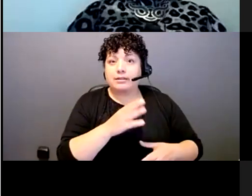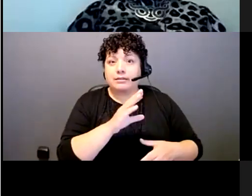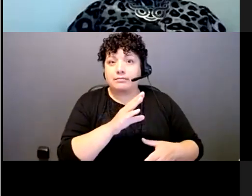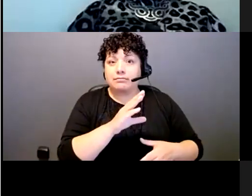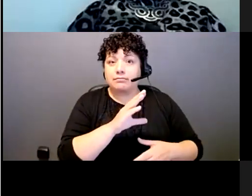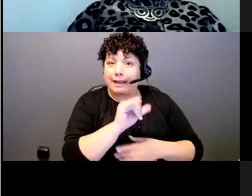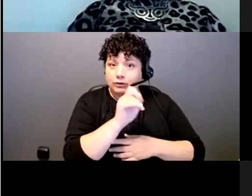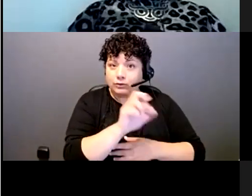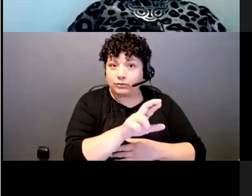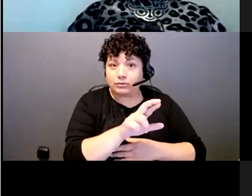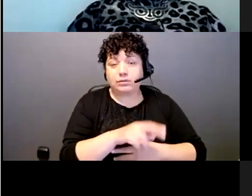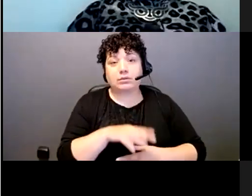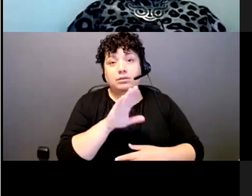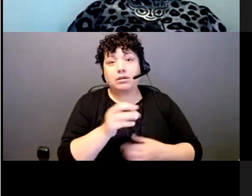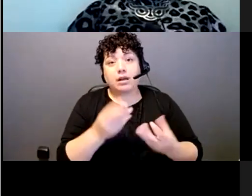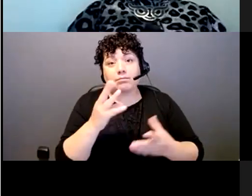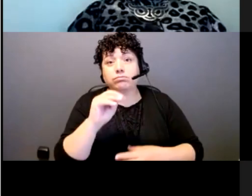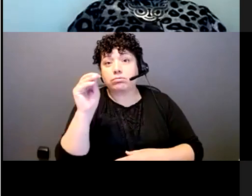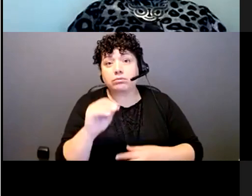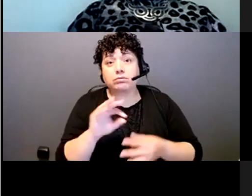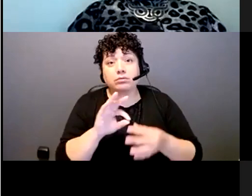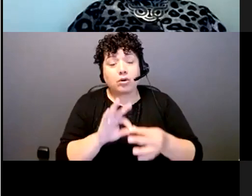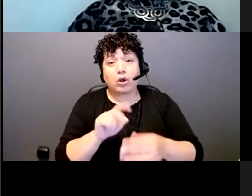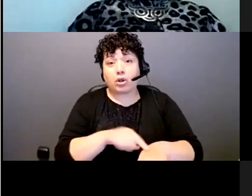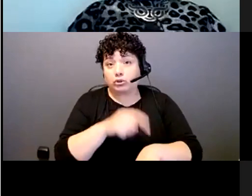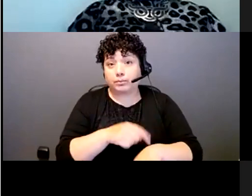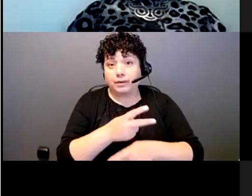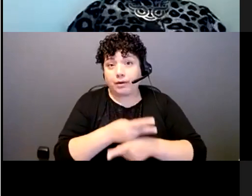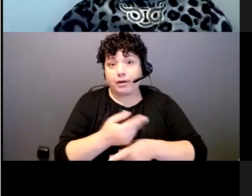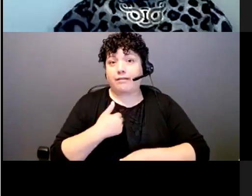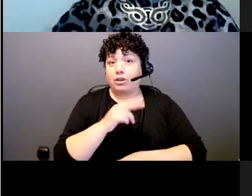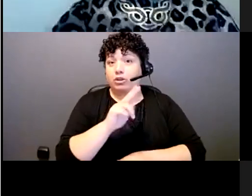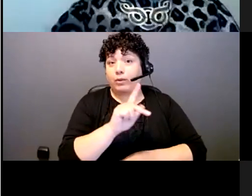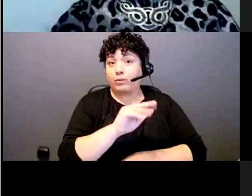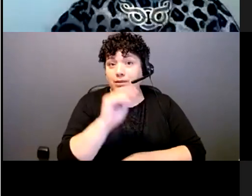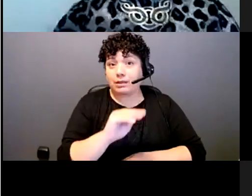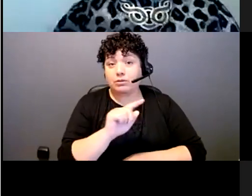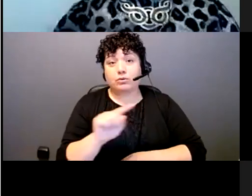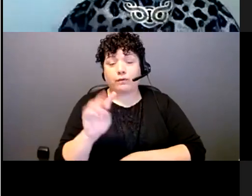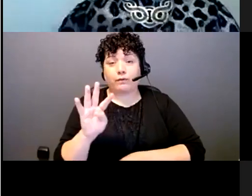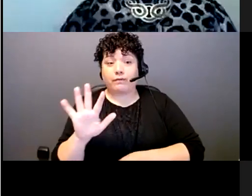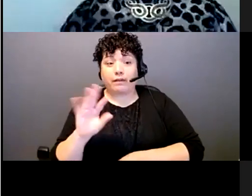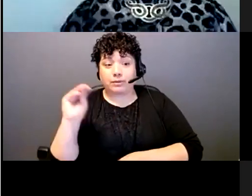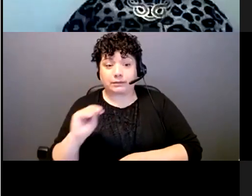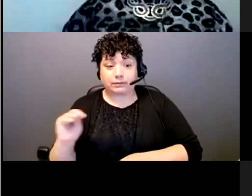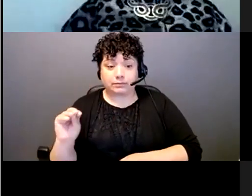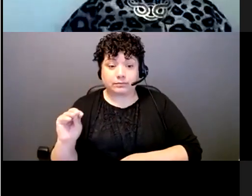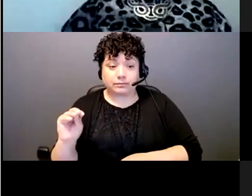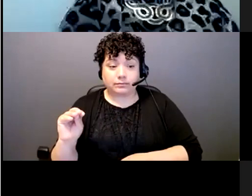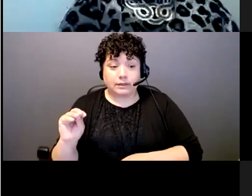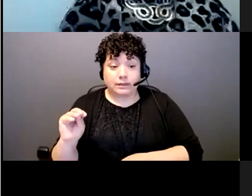and disorders in long-term care, it ranges from 23% to 45%.